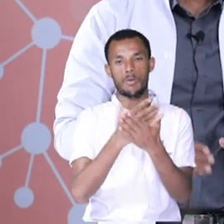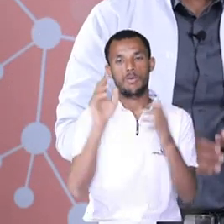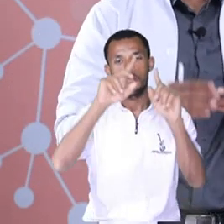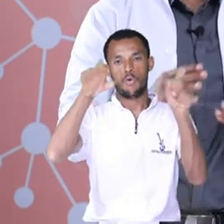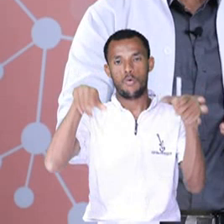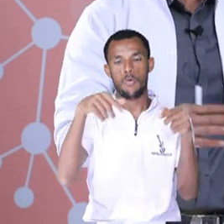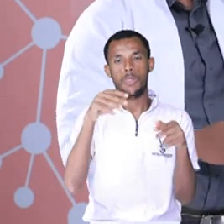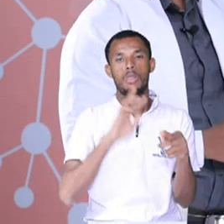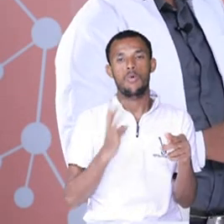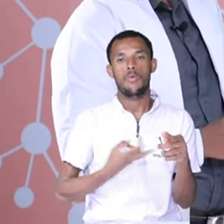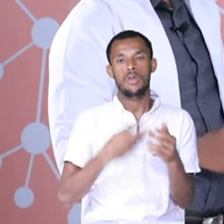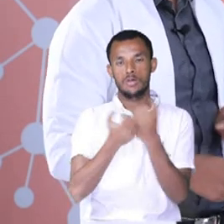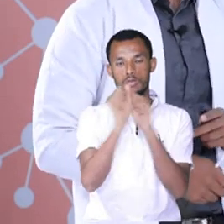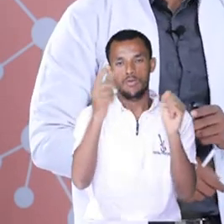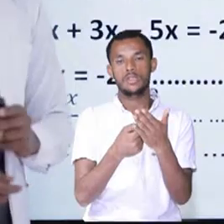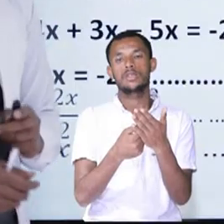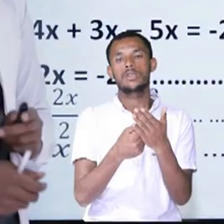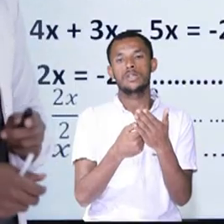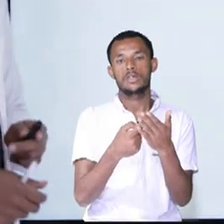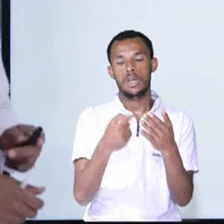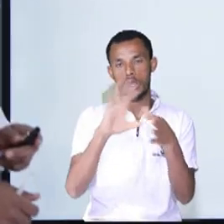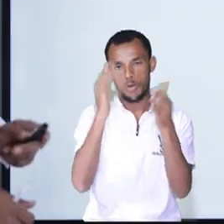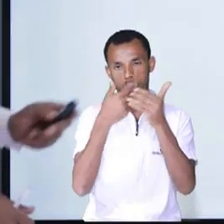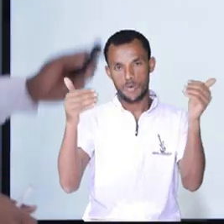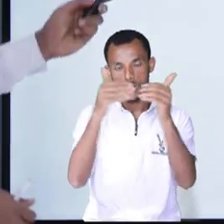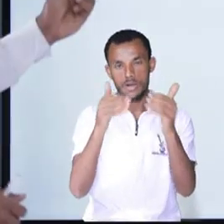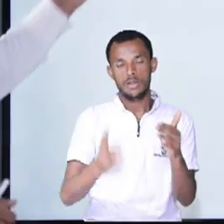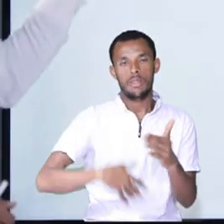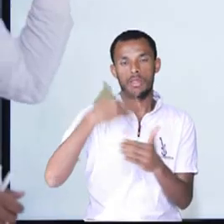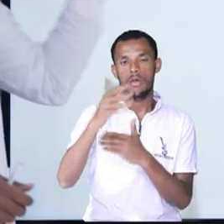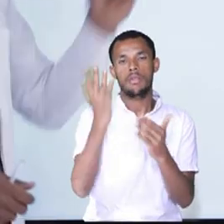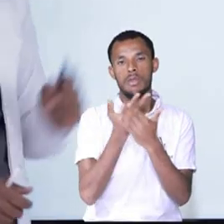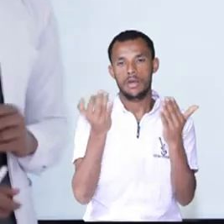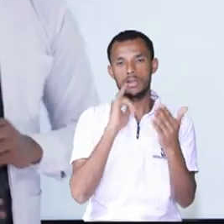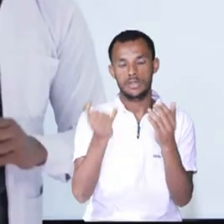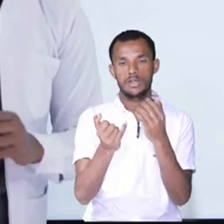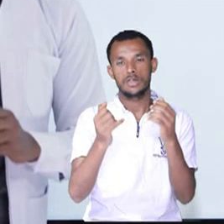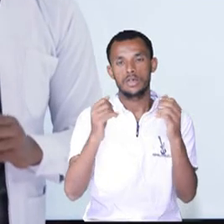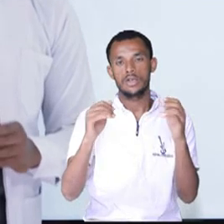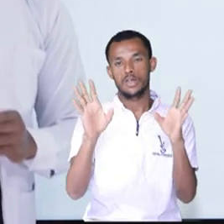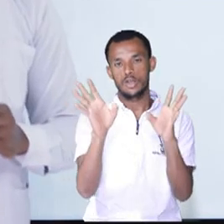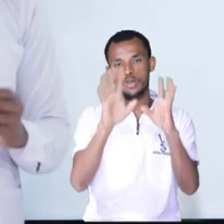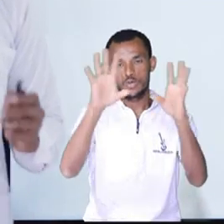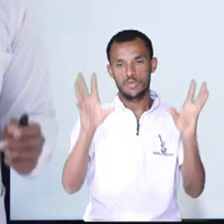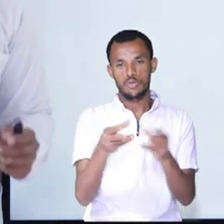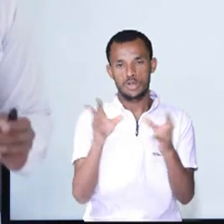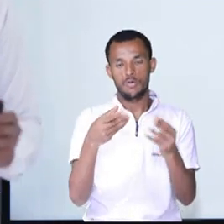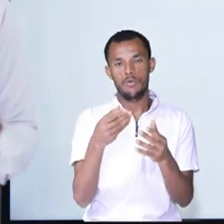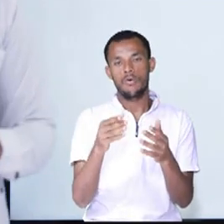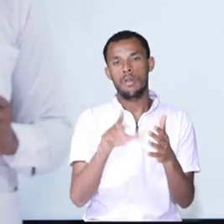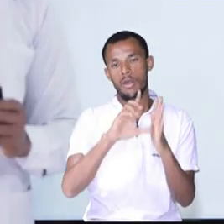of bracket, we solve this equation. The next thing is the solution of linear equation